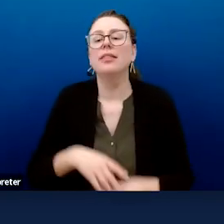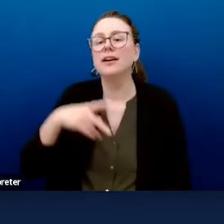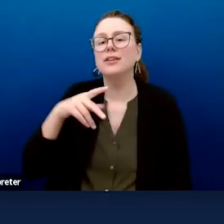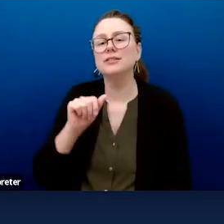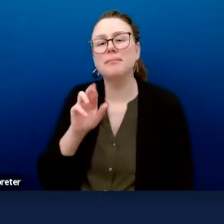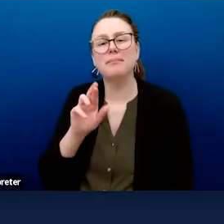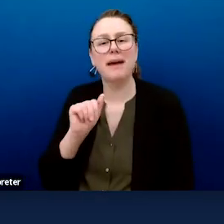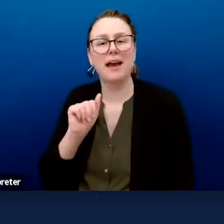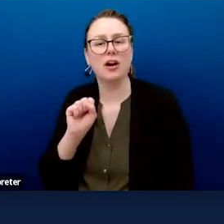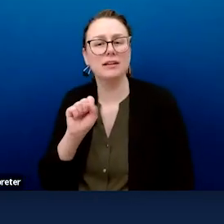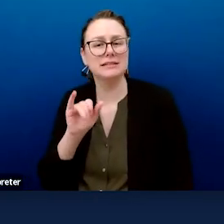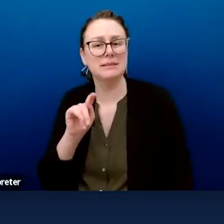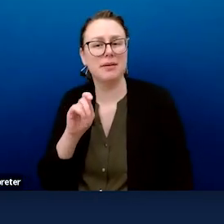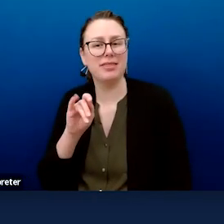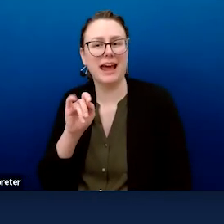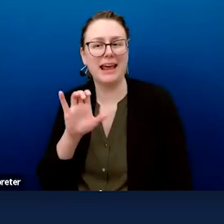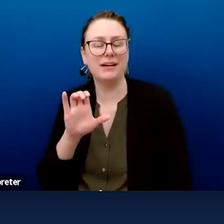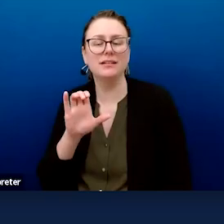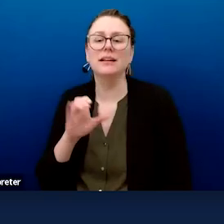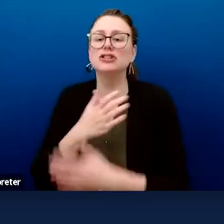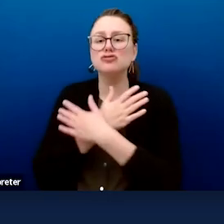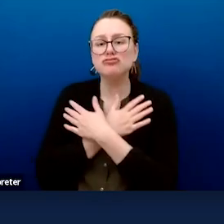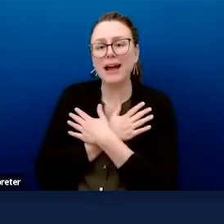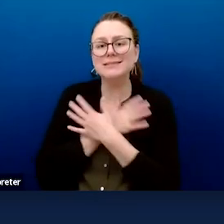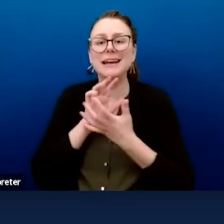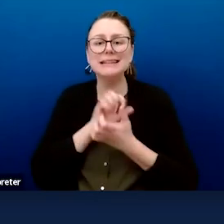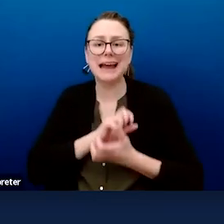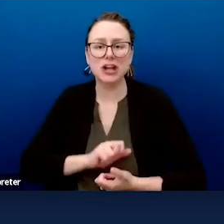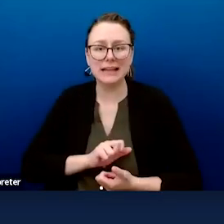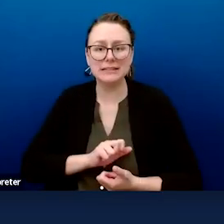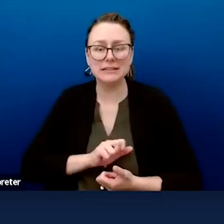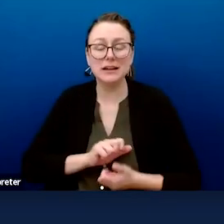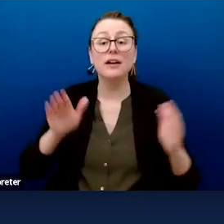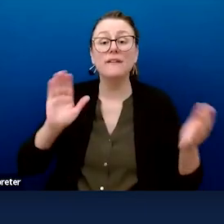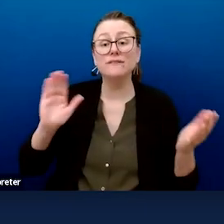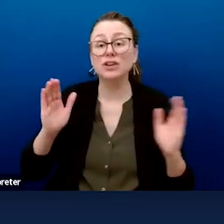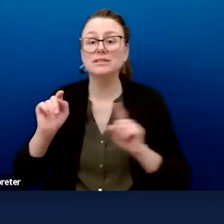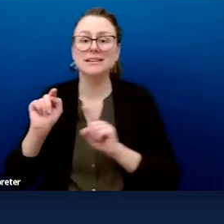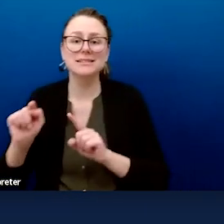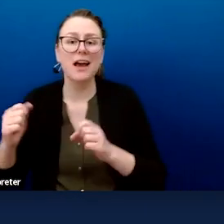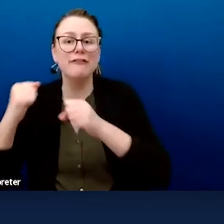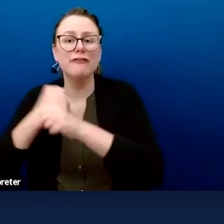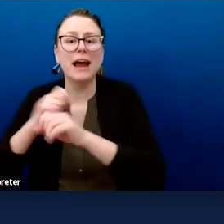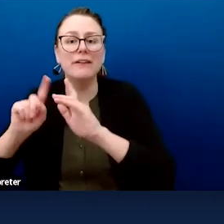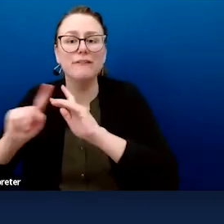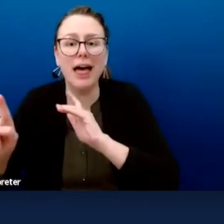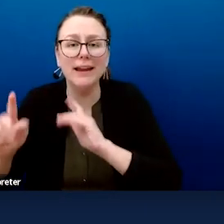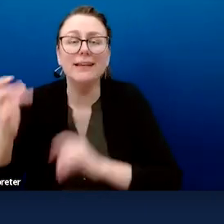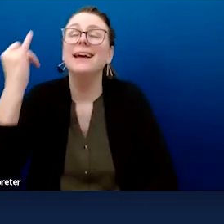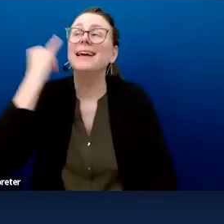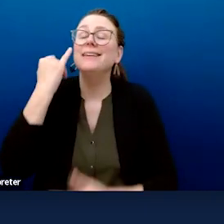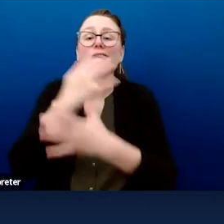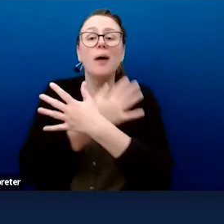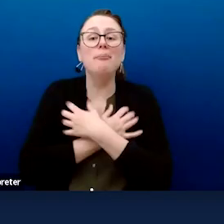what moves things through, and then your sympathetics, which is your fight or flight. So if you're running from a bear and your fight or